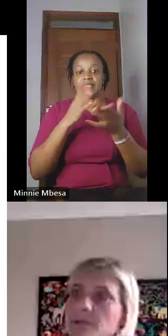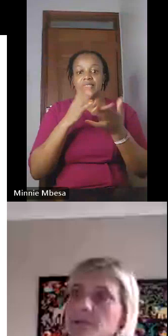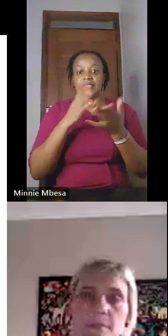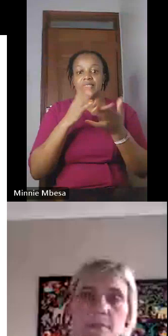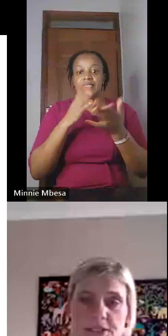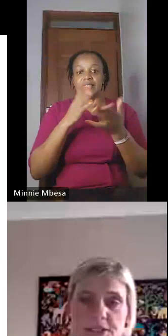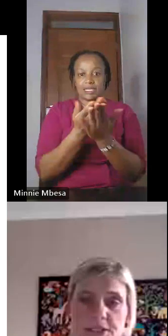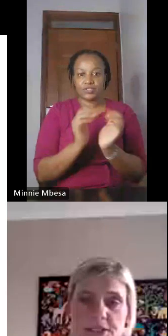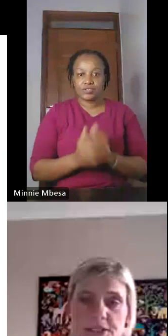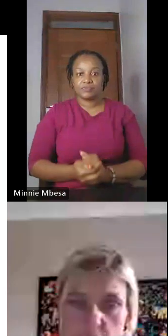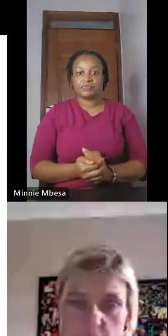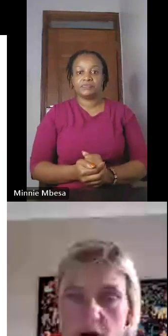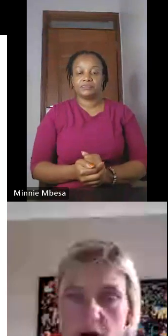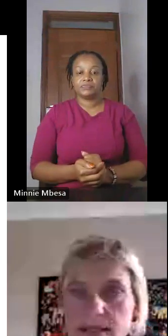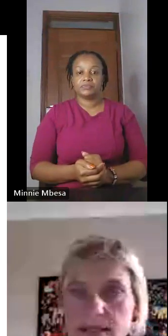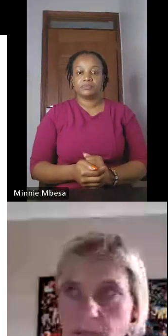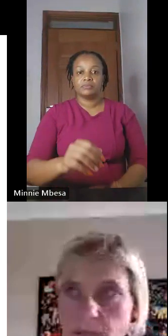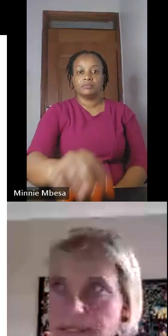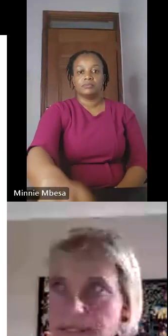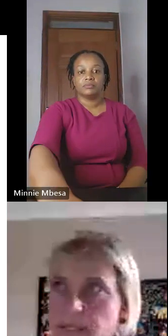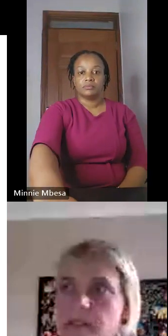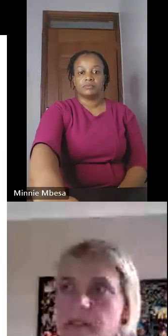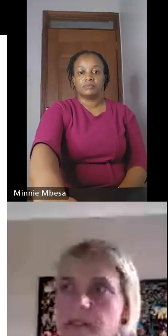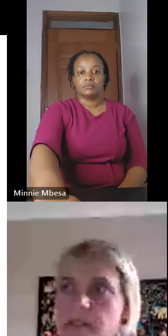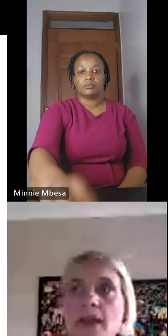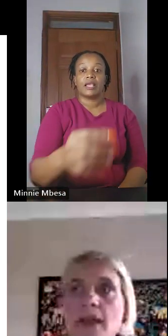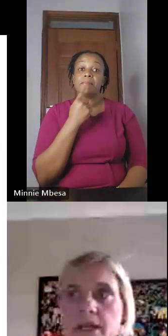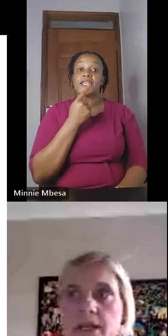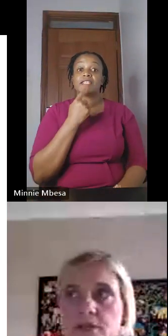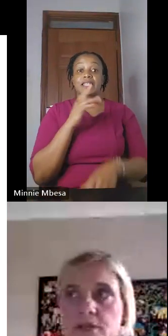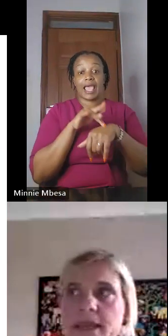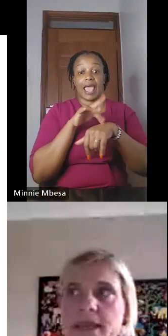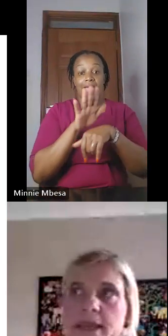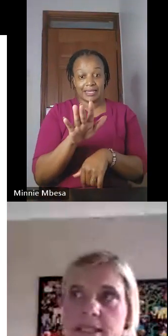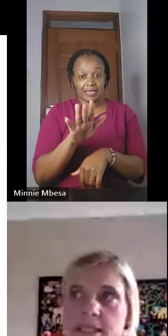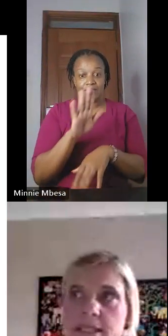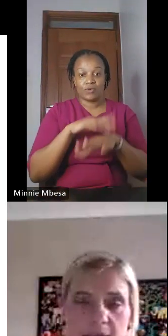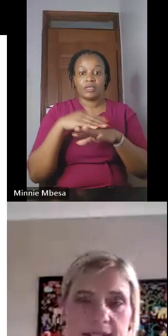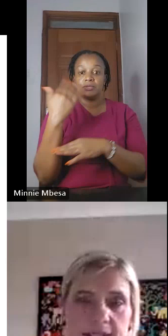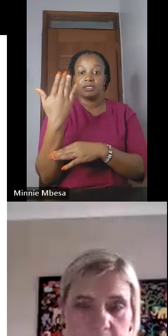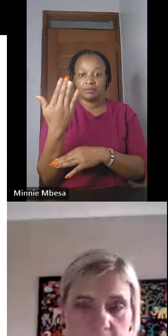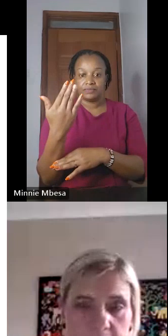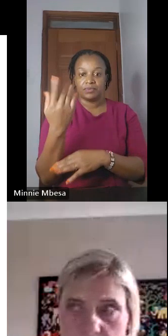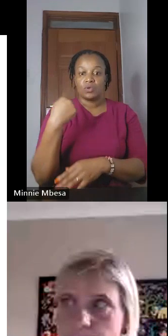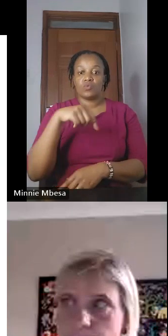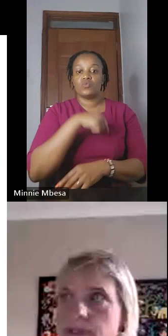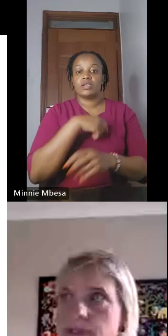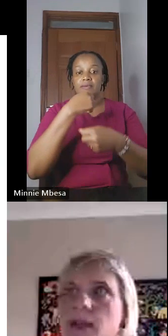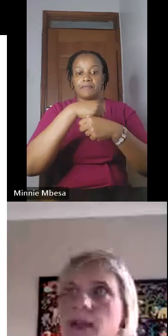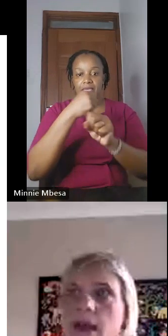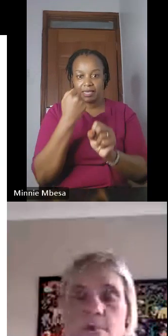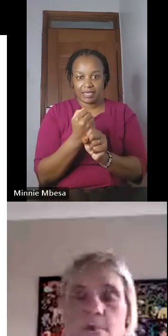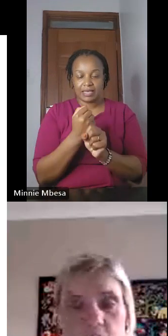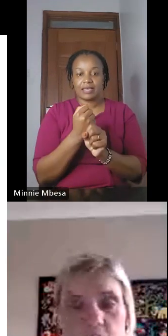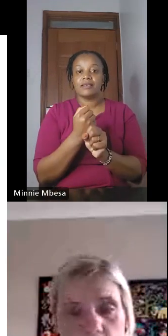Now, I mentioned very early on in the presentation that we do make equity of access